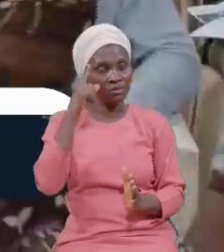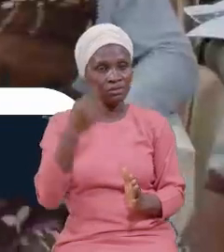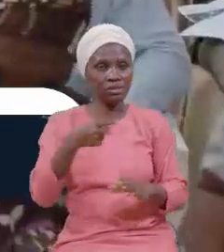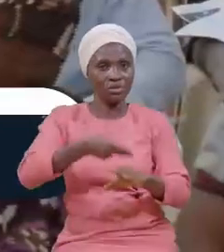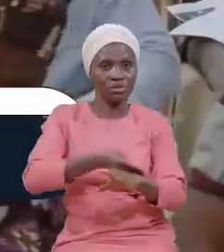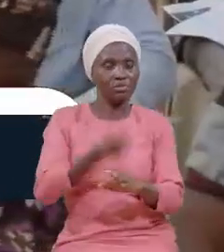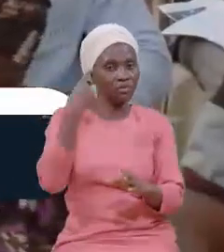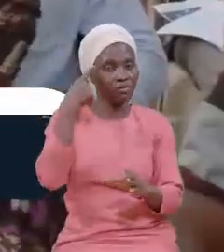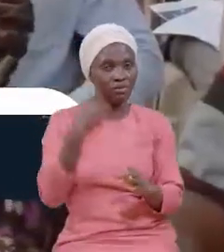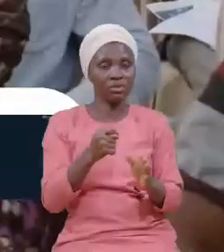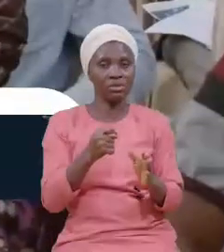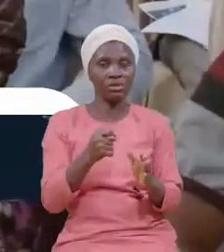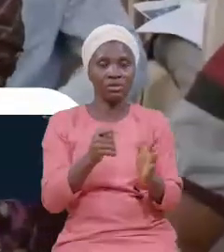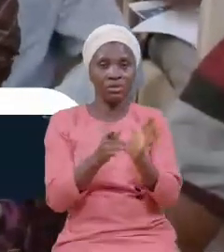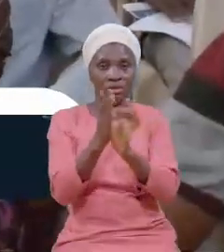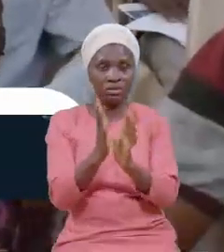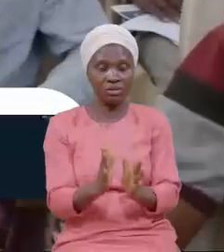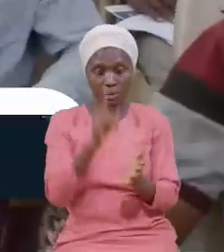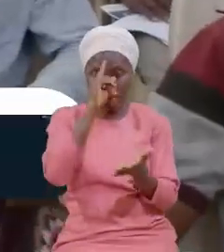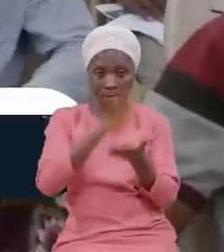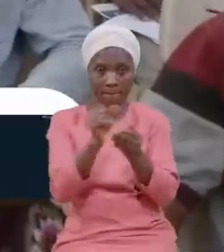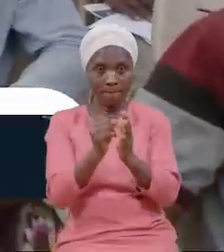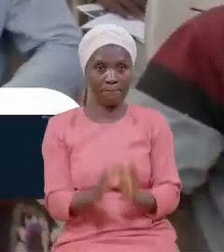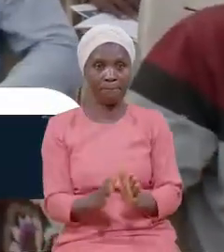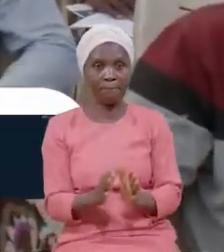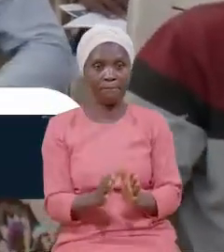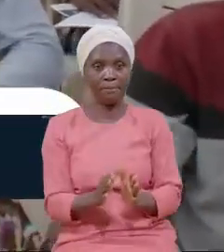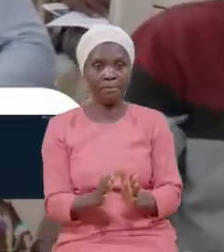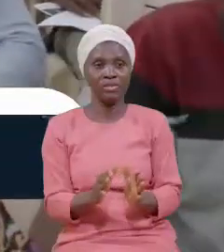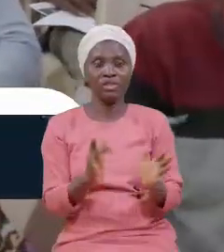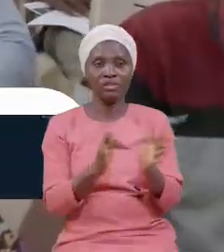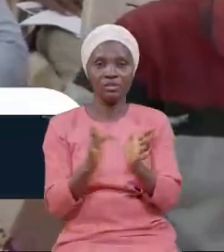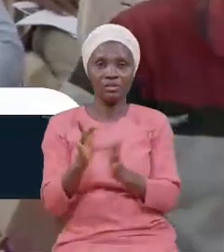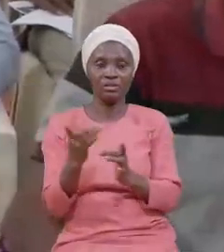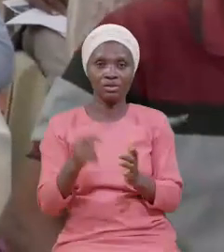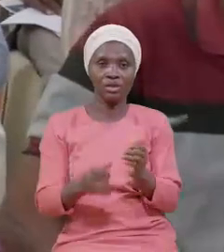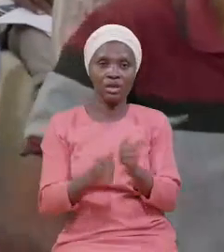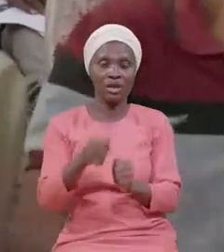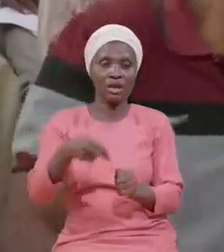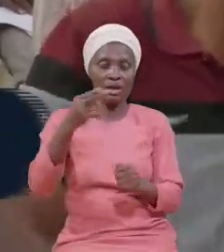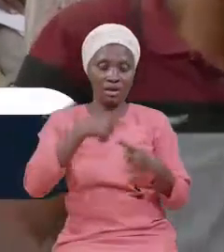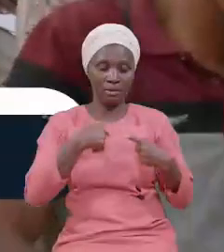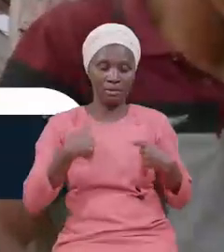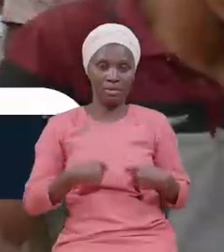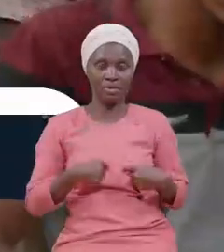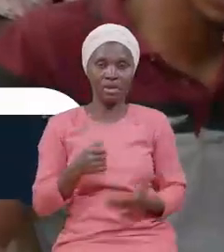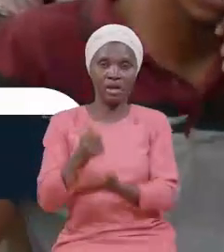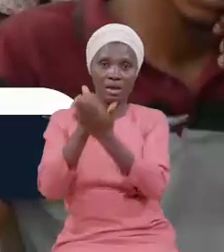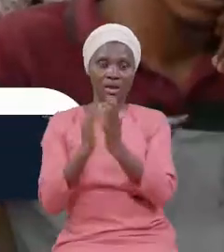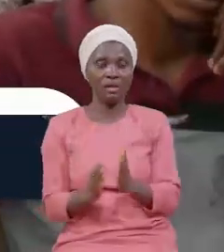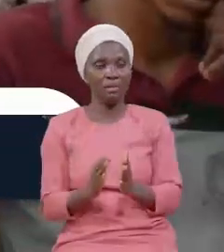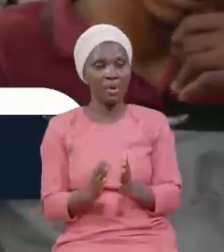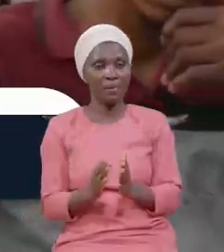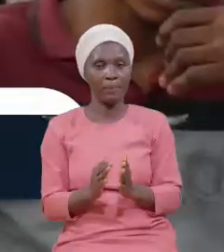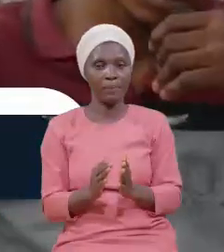the high priest, helper of saints and of the seekers. G,